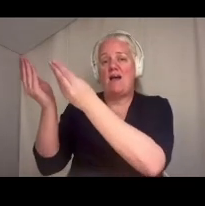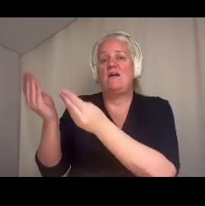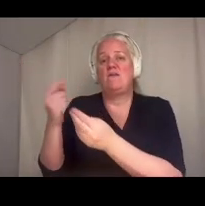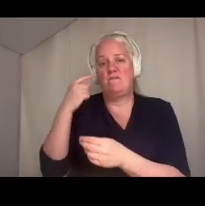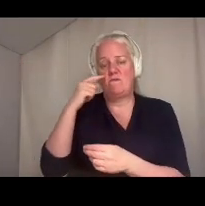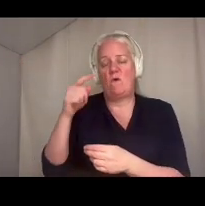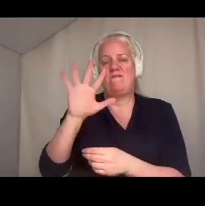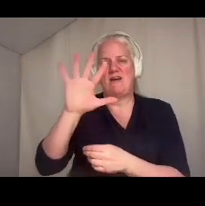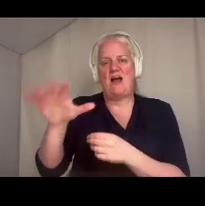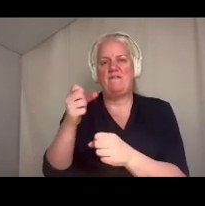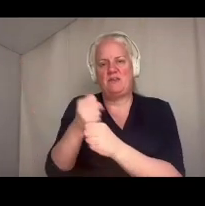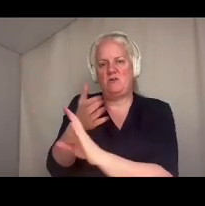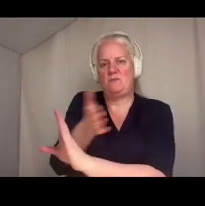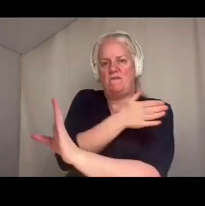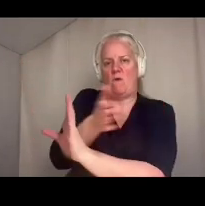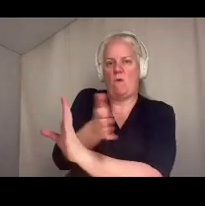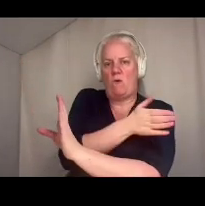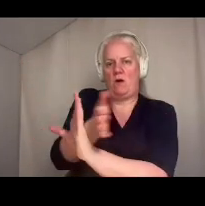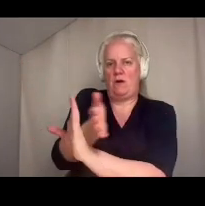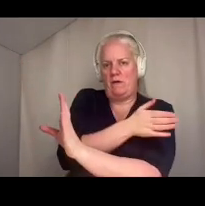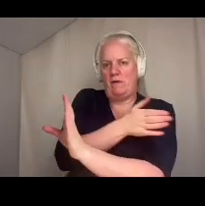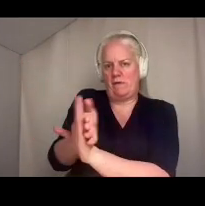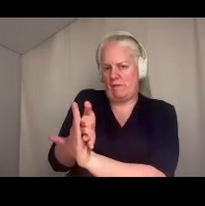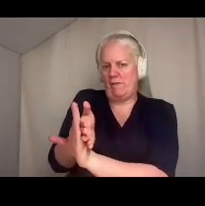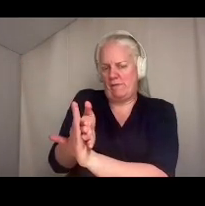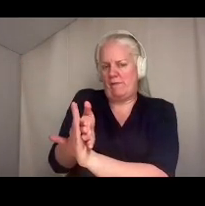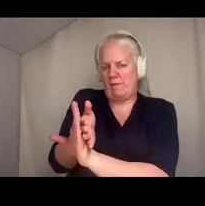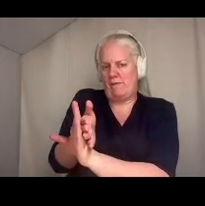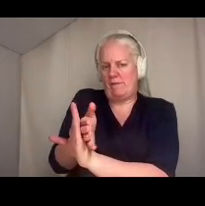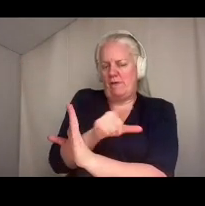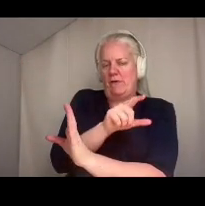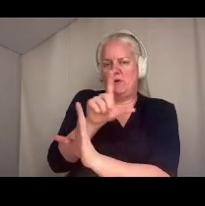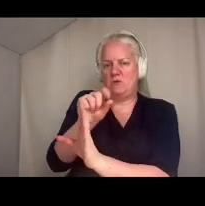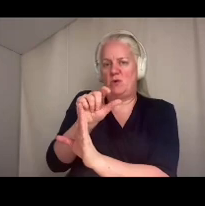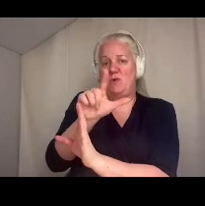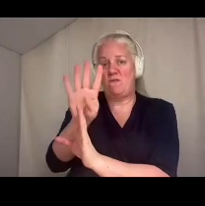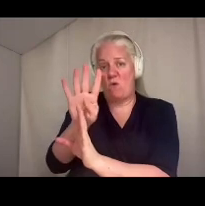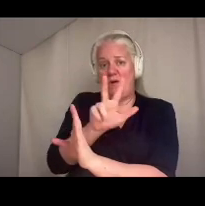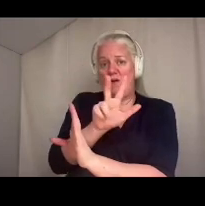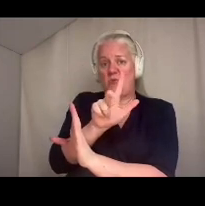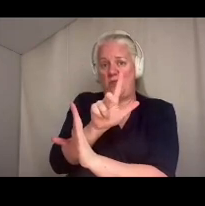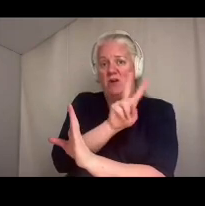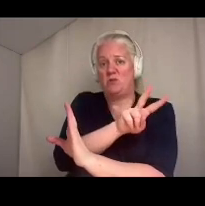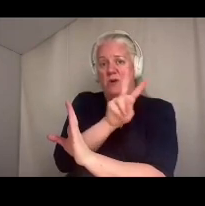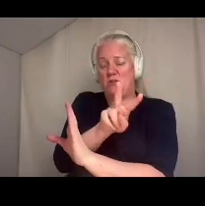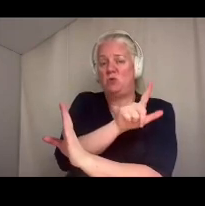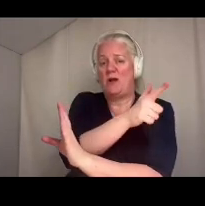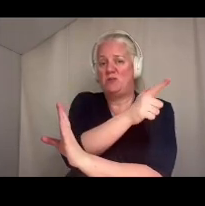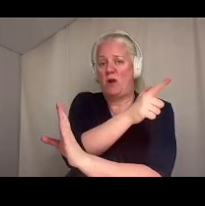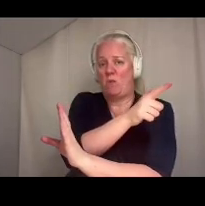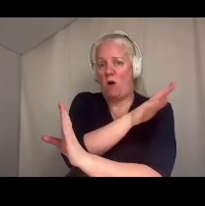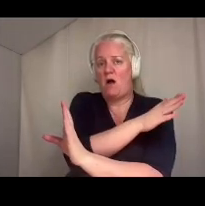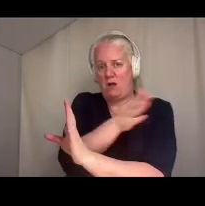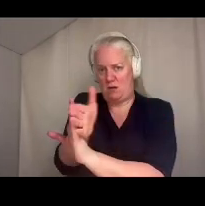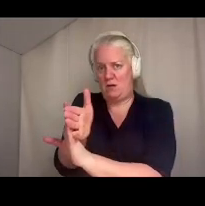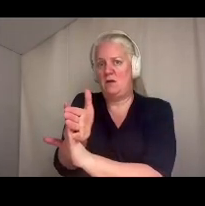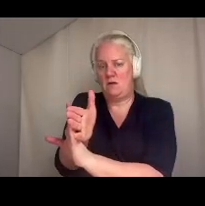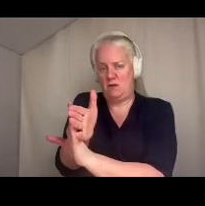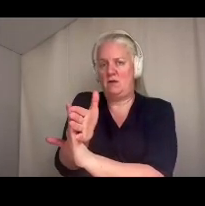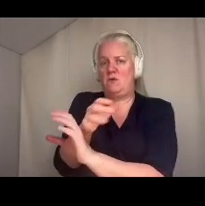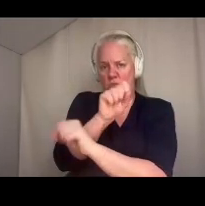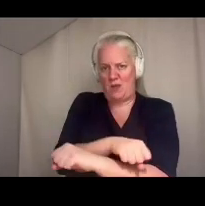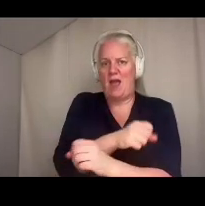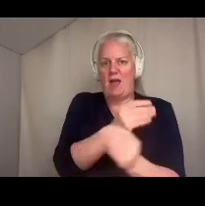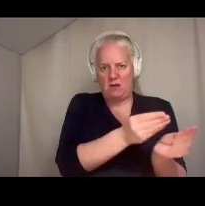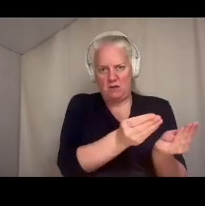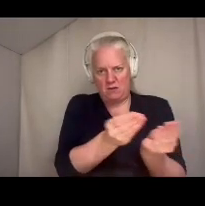2023, 2022, and 2021. This is important, particularly for a person who